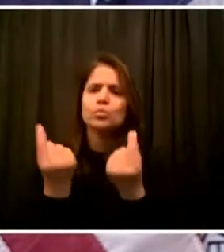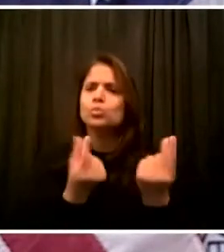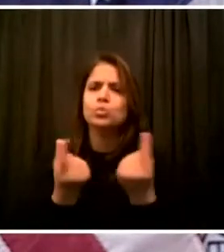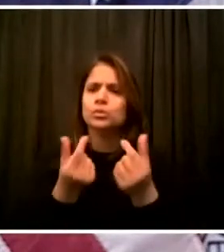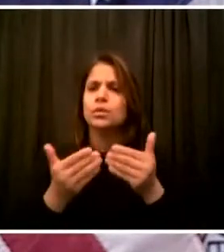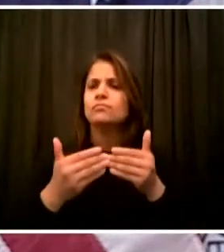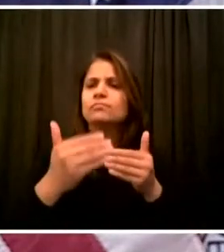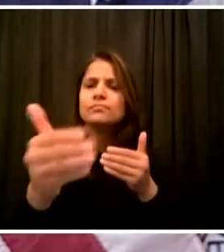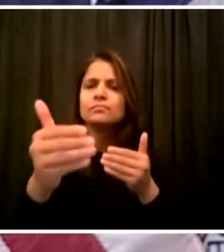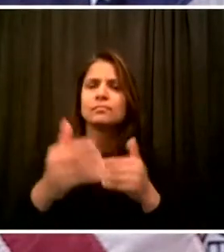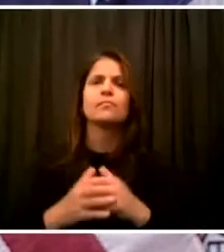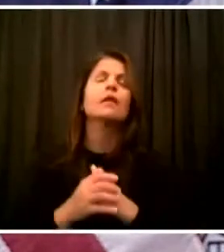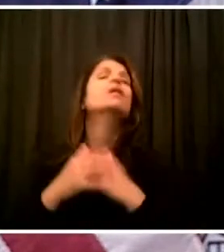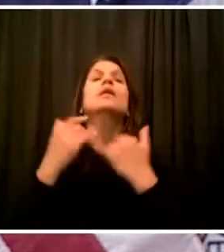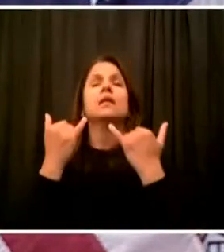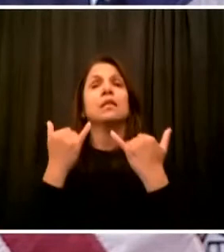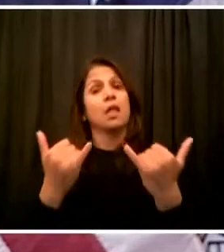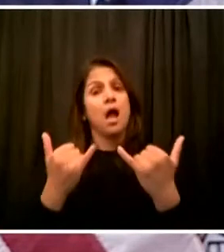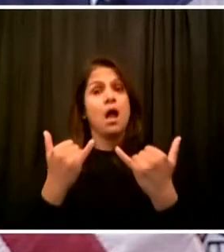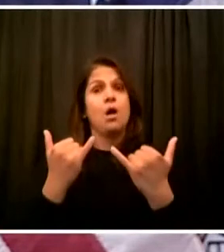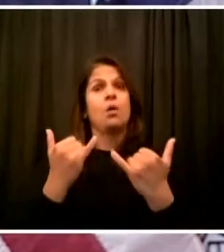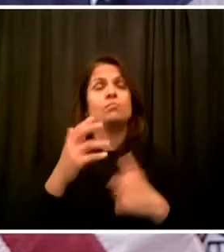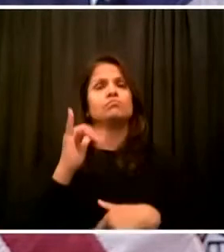and we still need that federal partnership deeply.